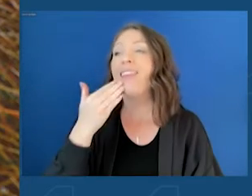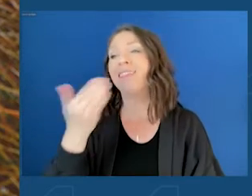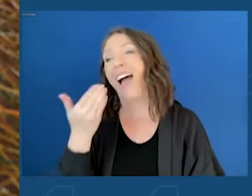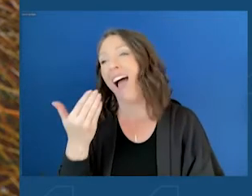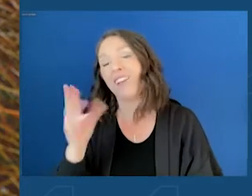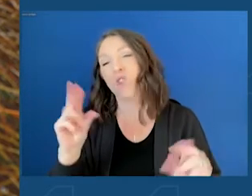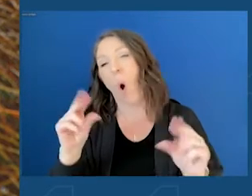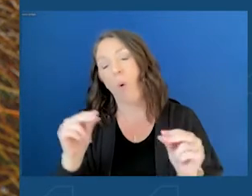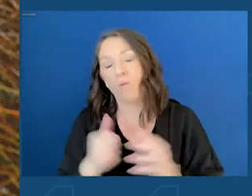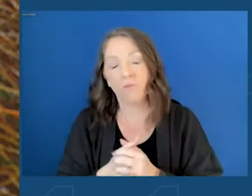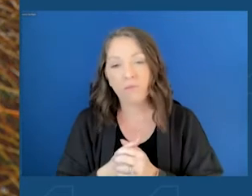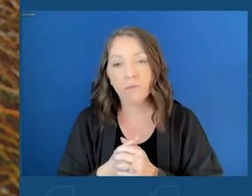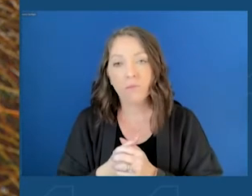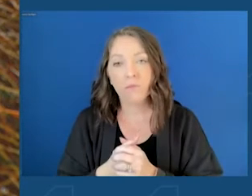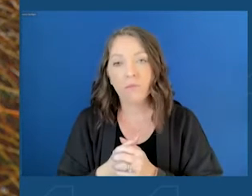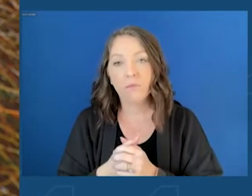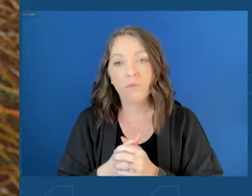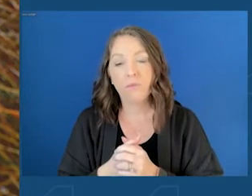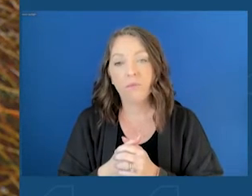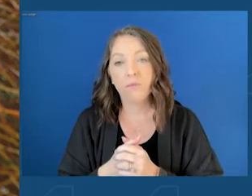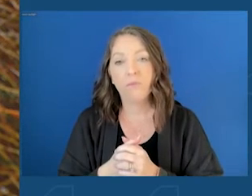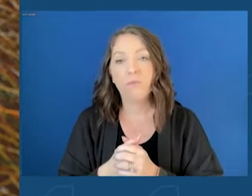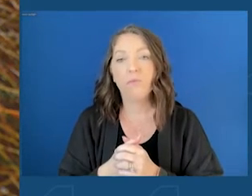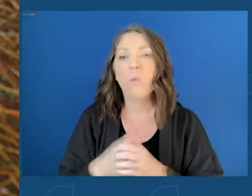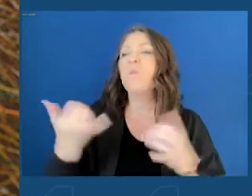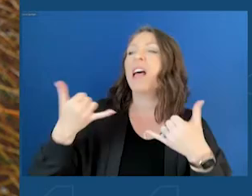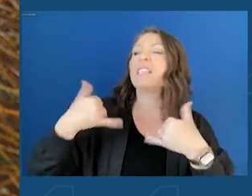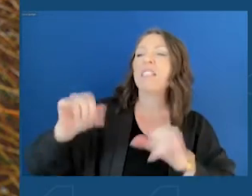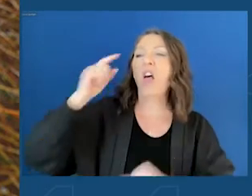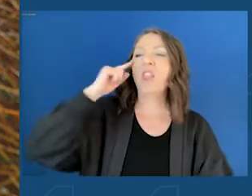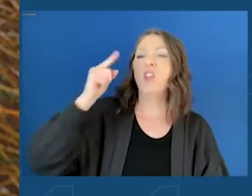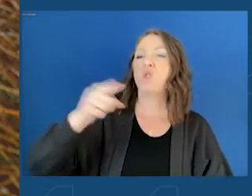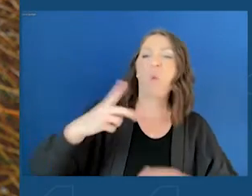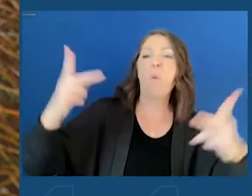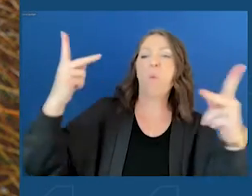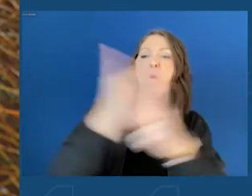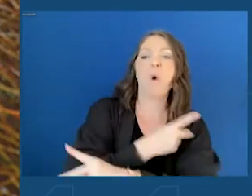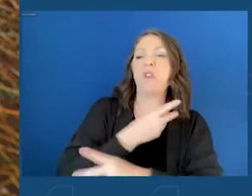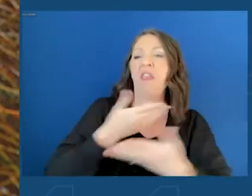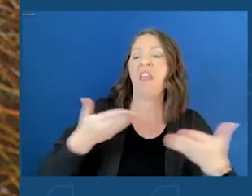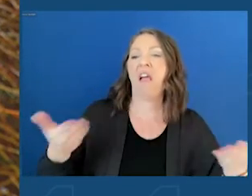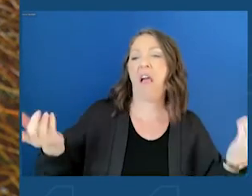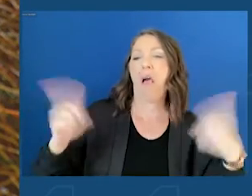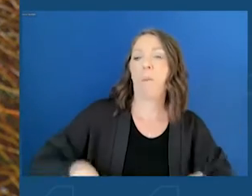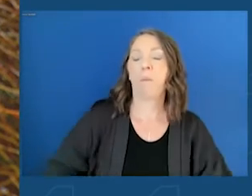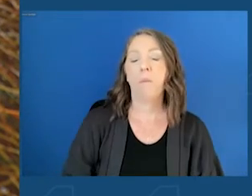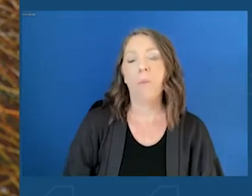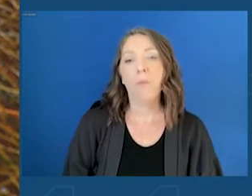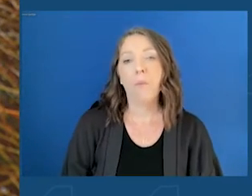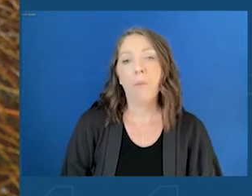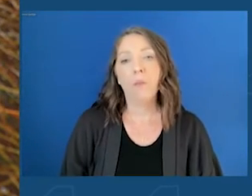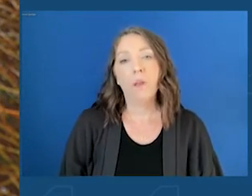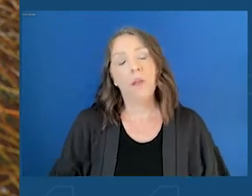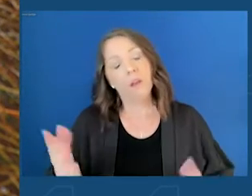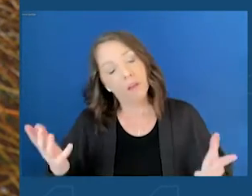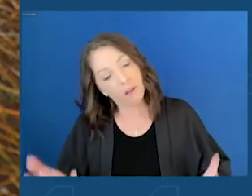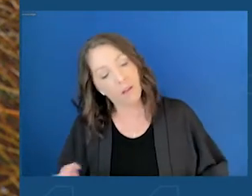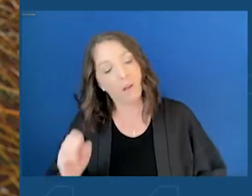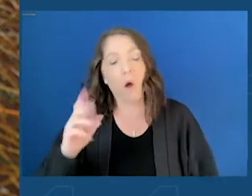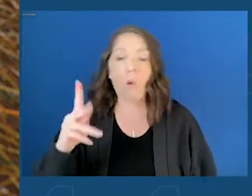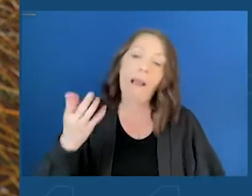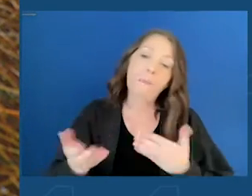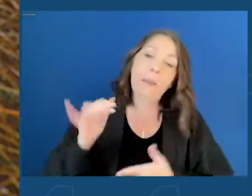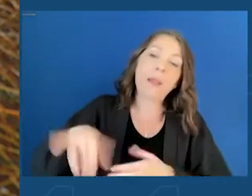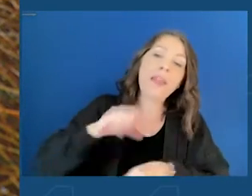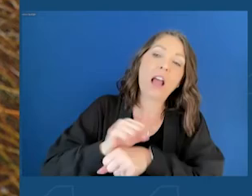thanks. We still think you are the worst thing you've ever done. So you said, okay, well, maybe that job's not for me.